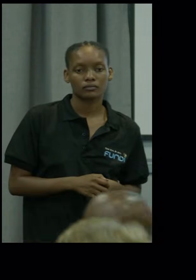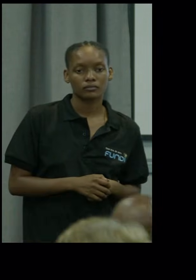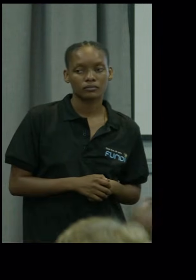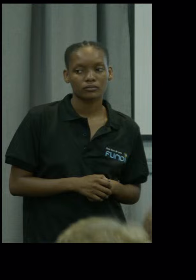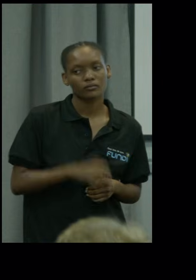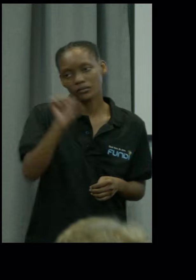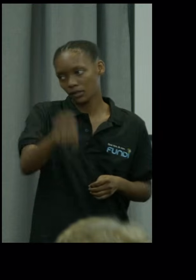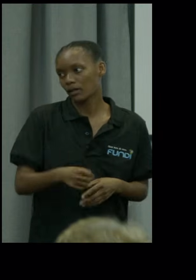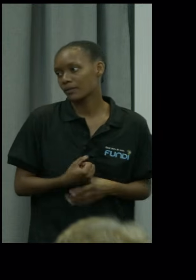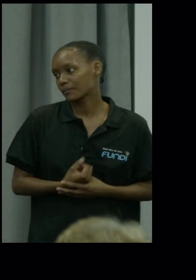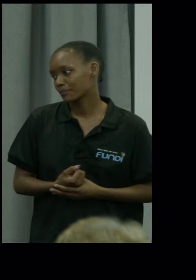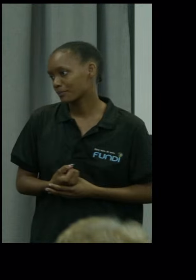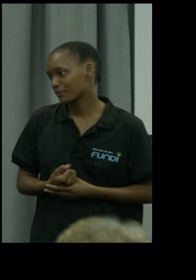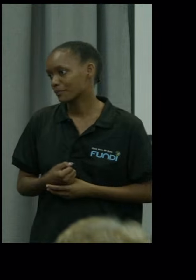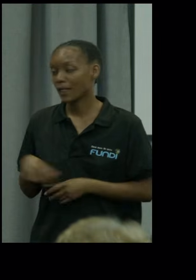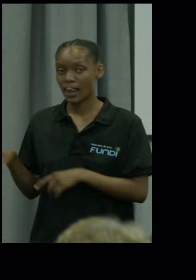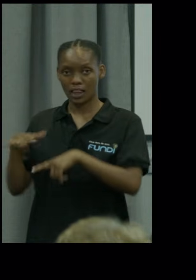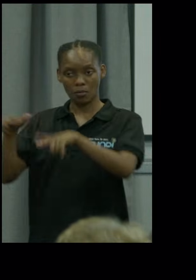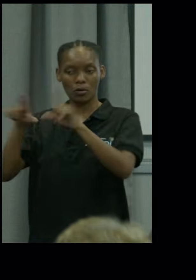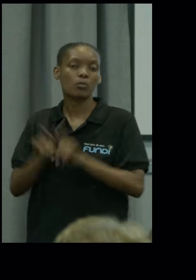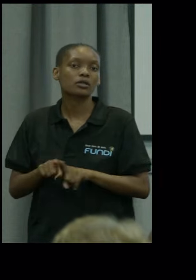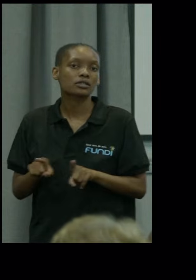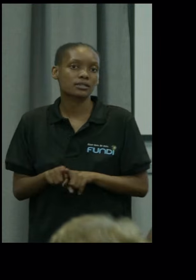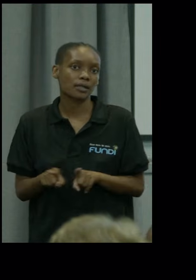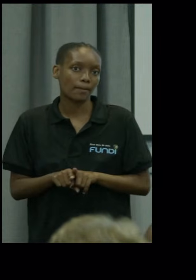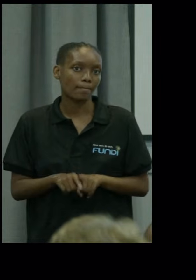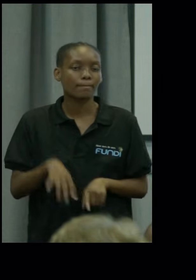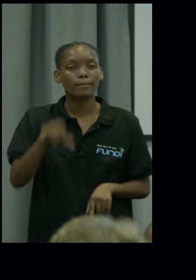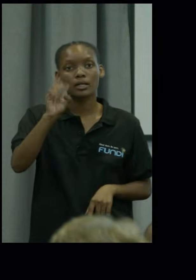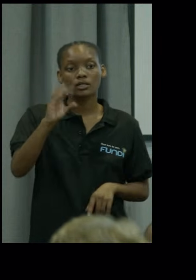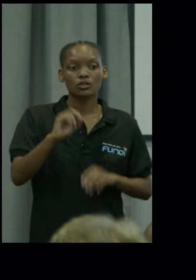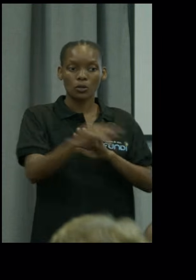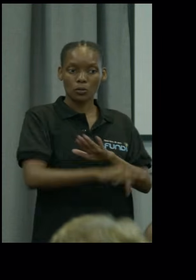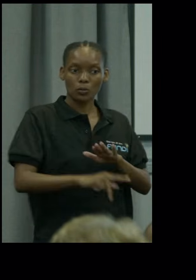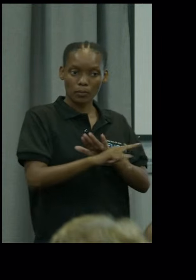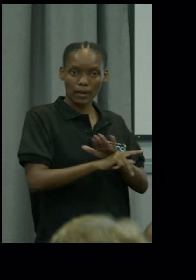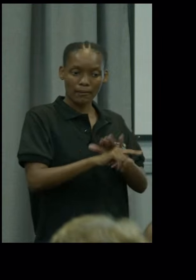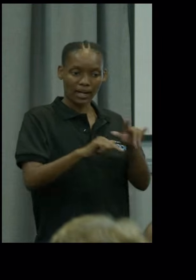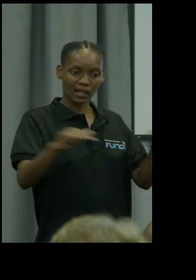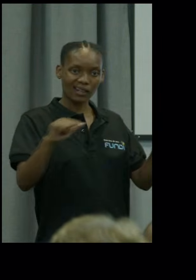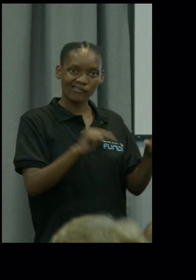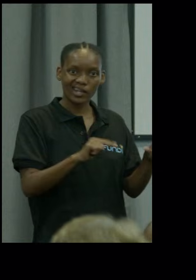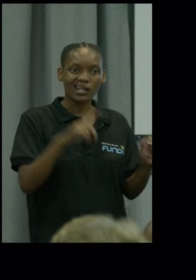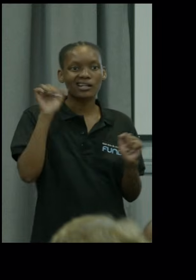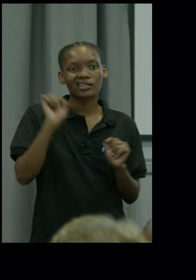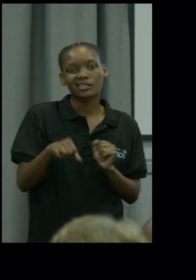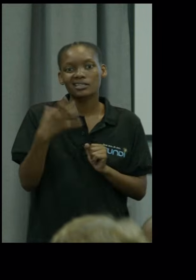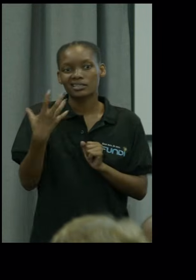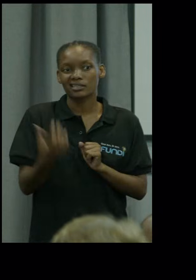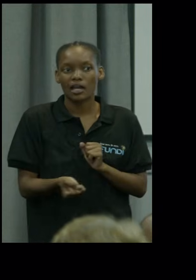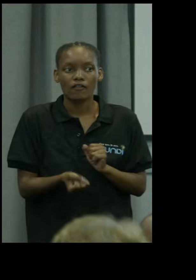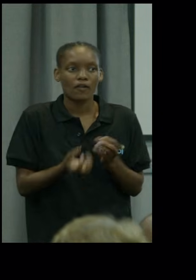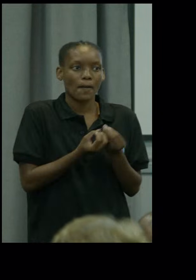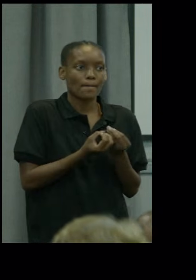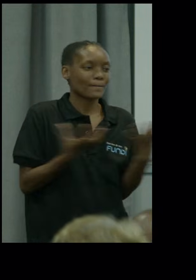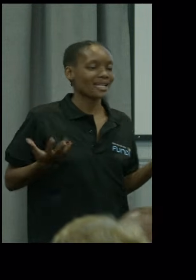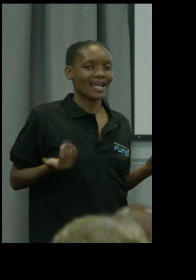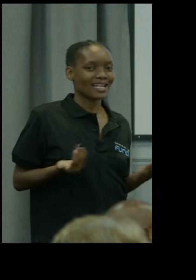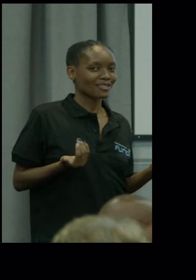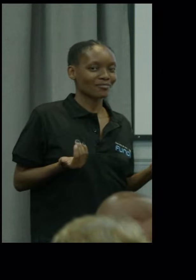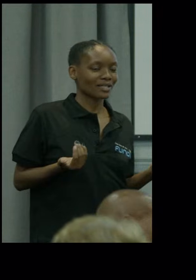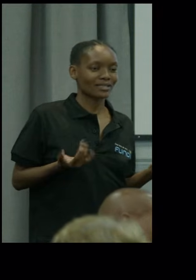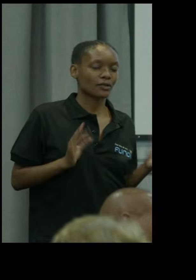Yeah, Limpopo as well. So at the primary level, although there's quite a lot of unpredictability, it's